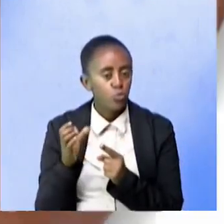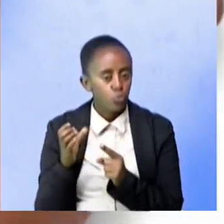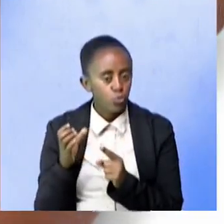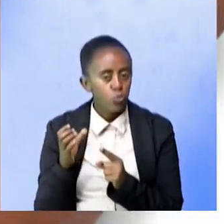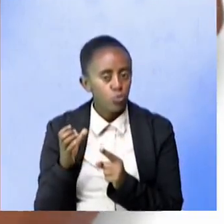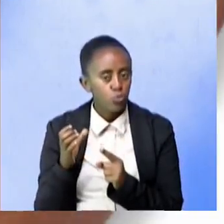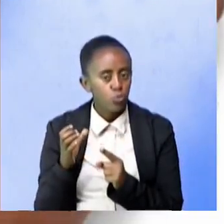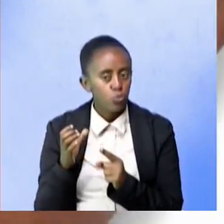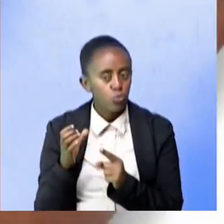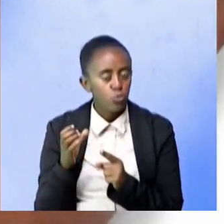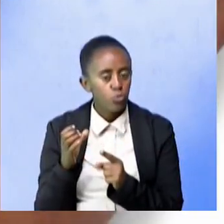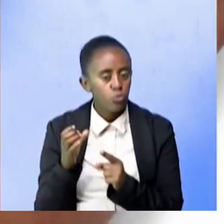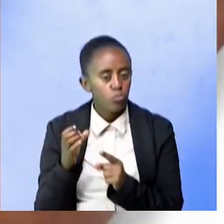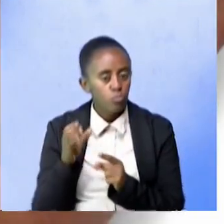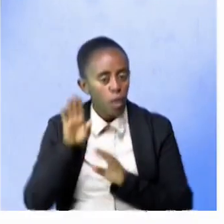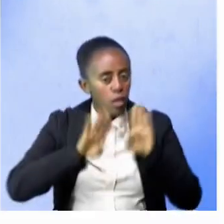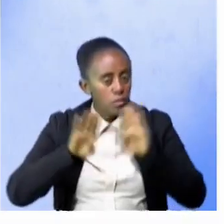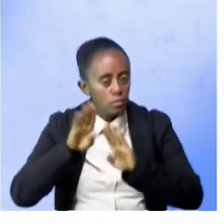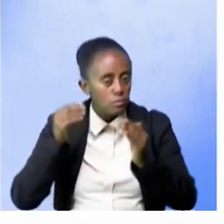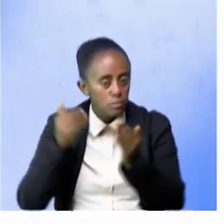a bus.